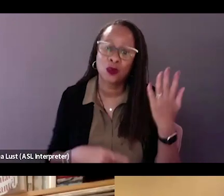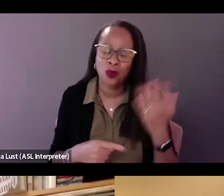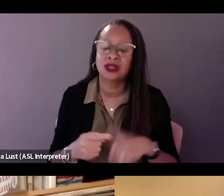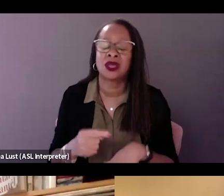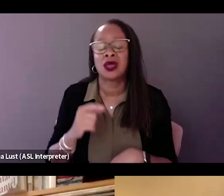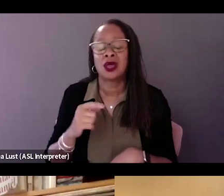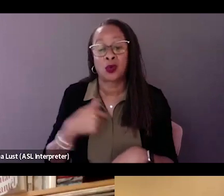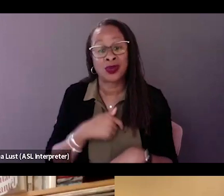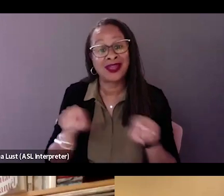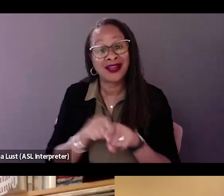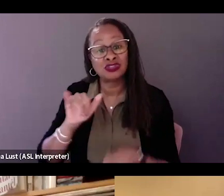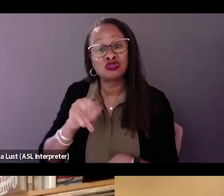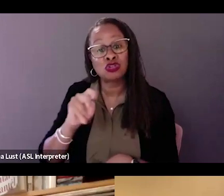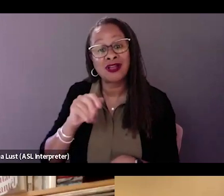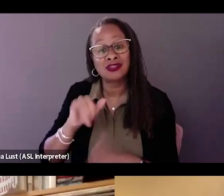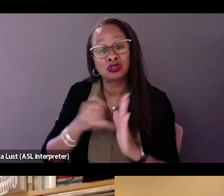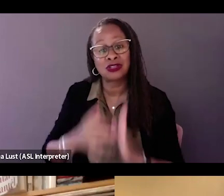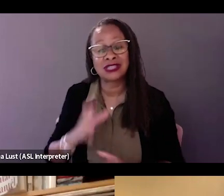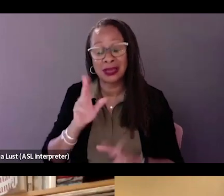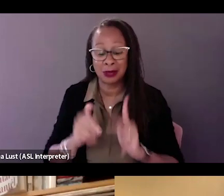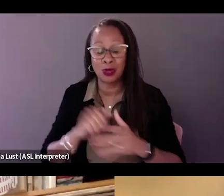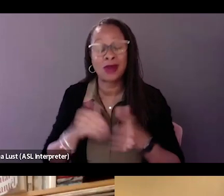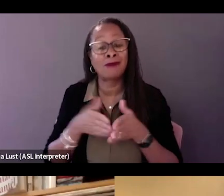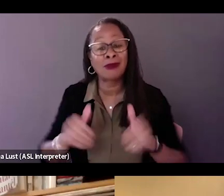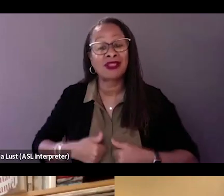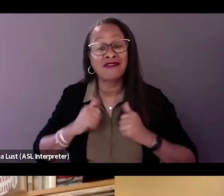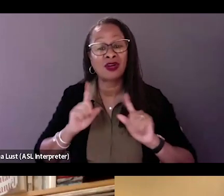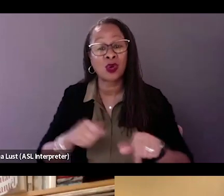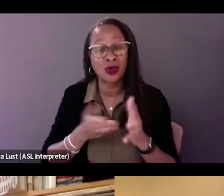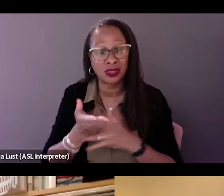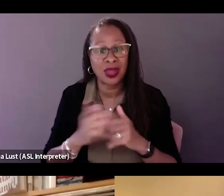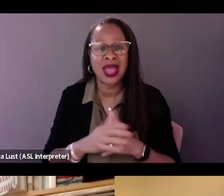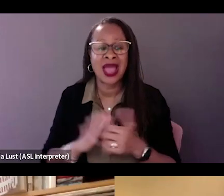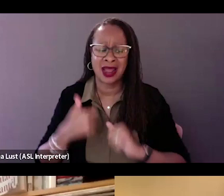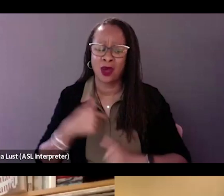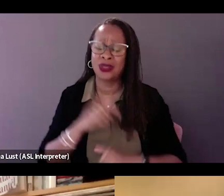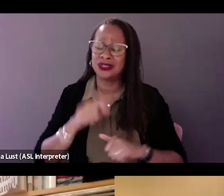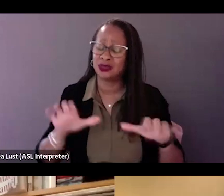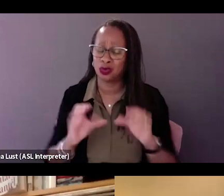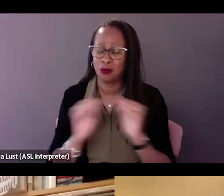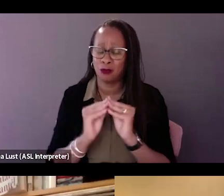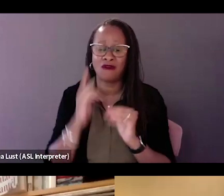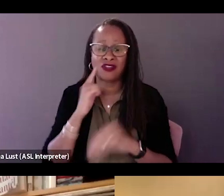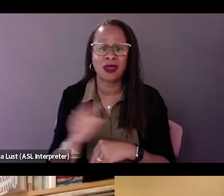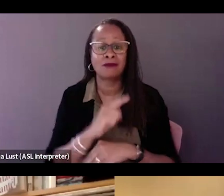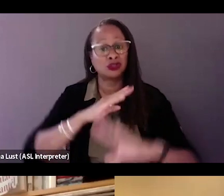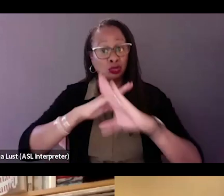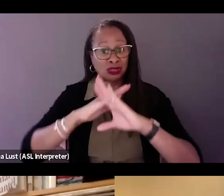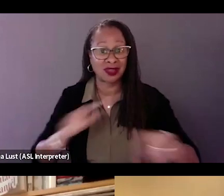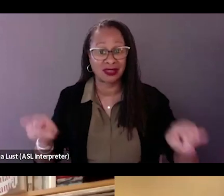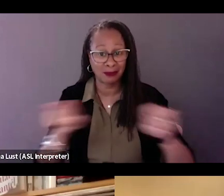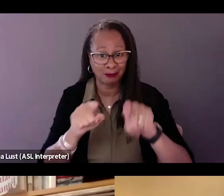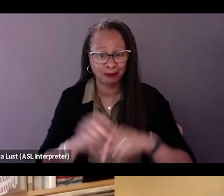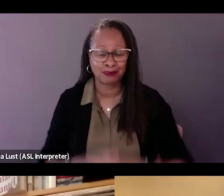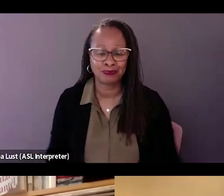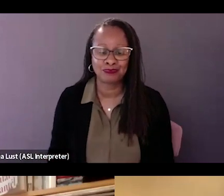journalists and people in public life are going through, and how we need to do more for them and protect them.